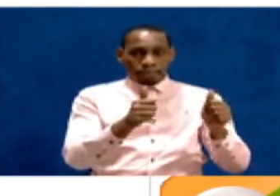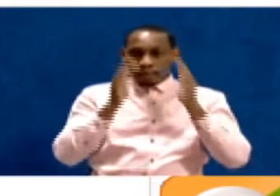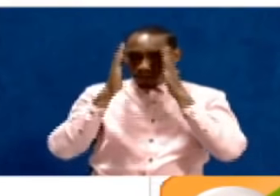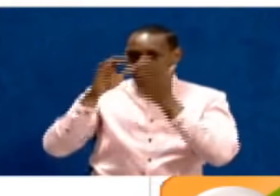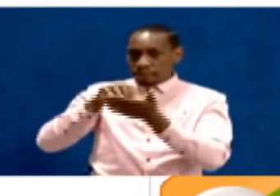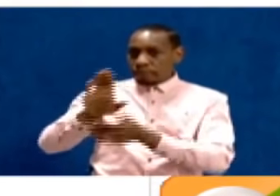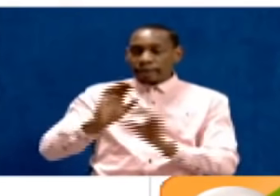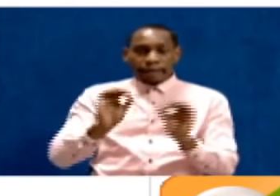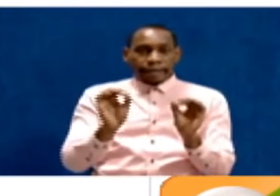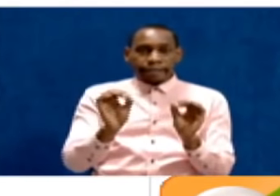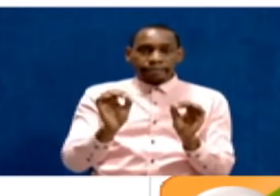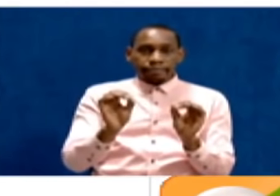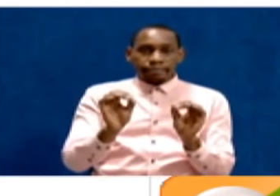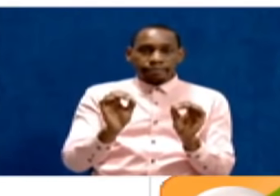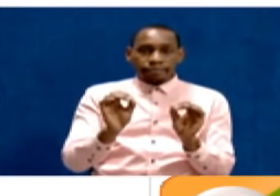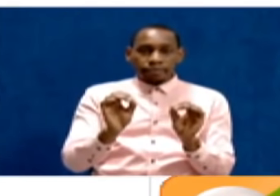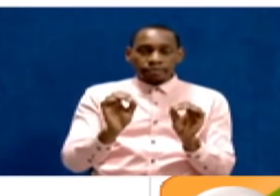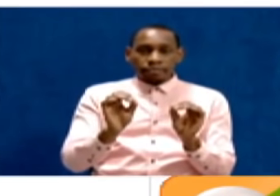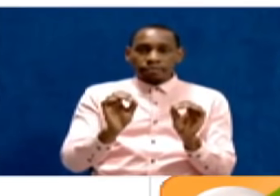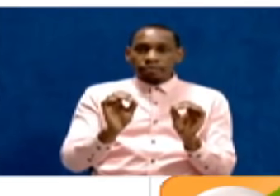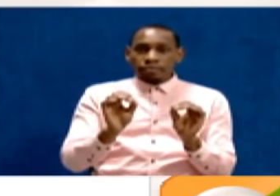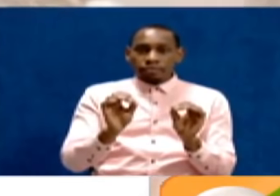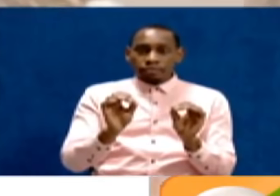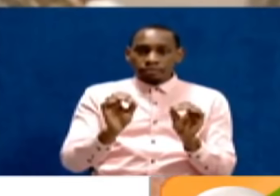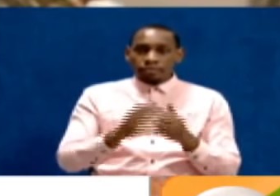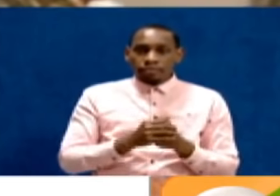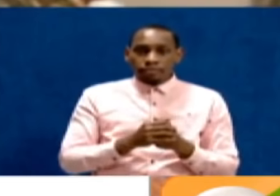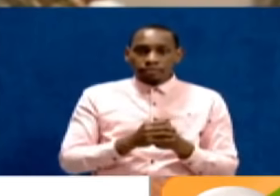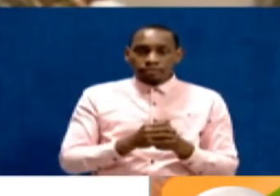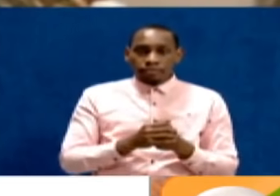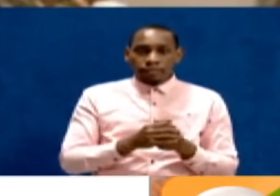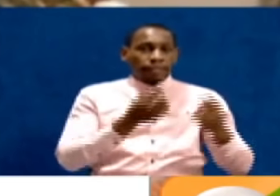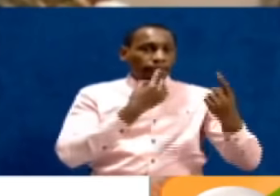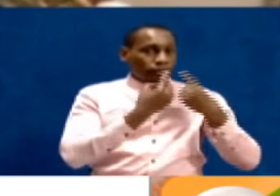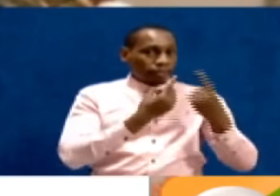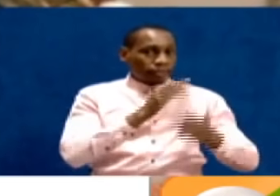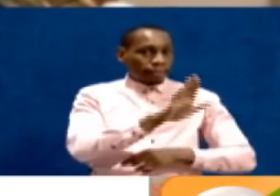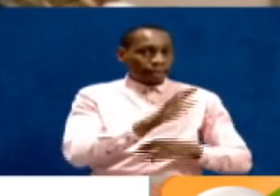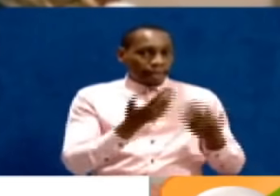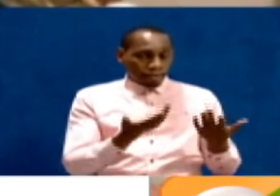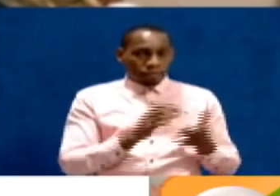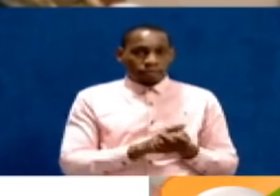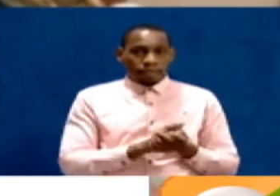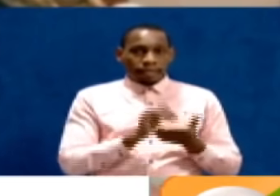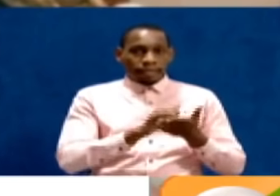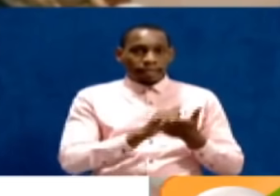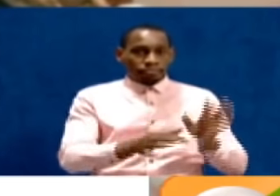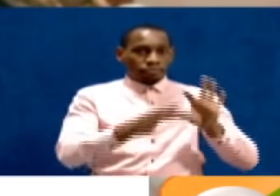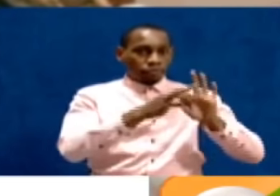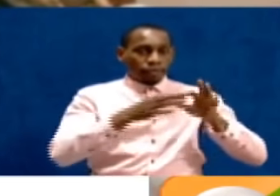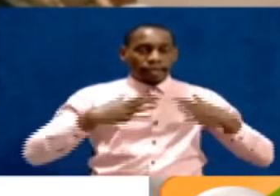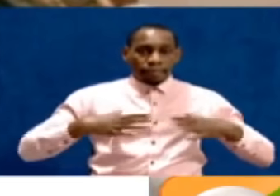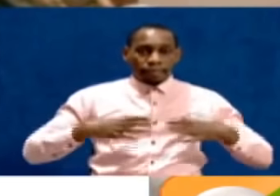position. They don't look at your status. They're talking to you as your closest